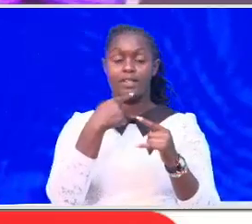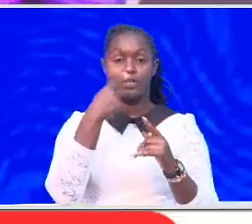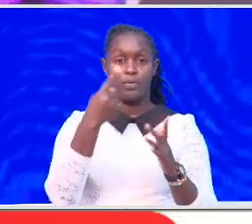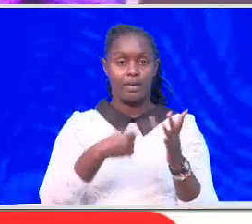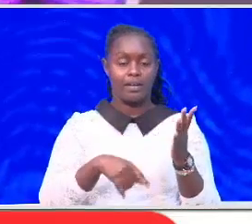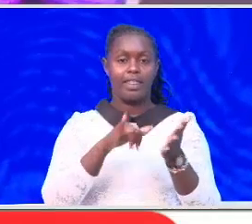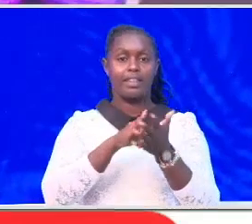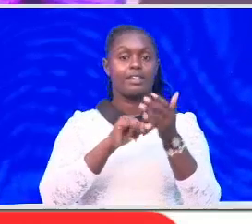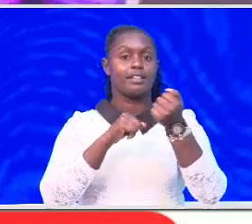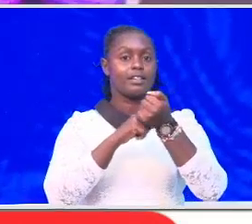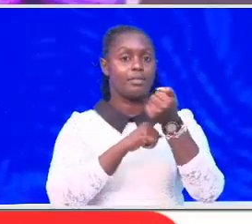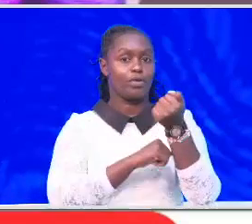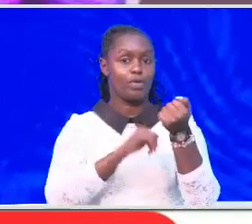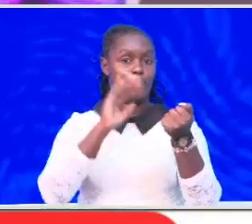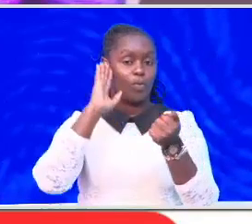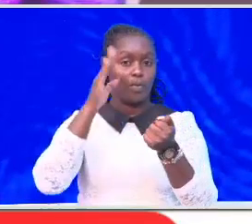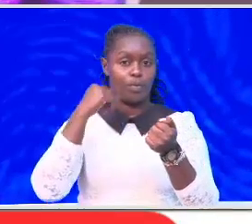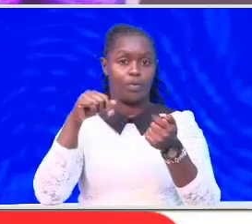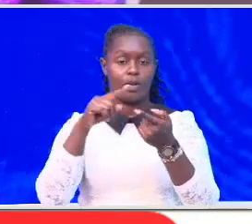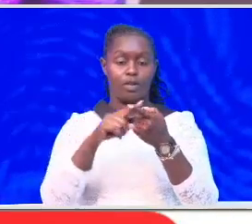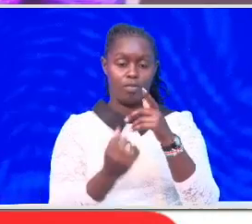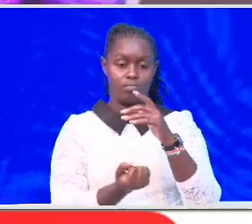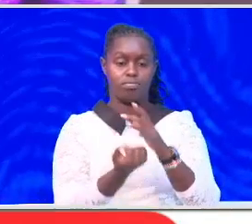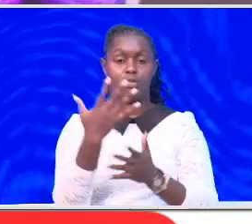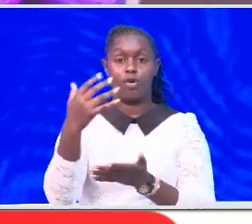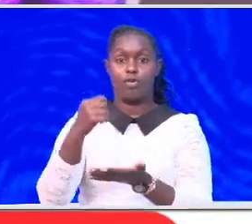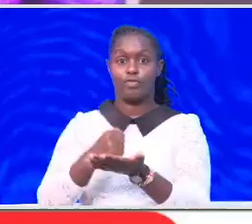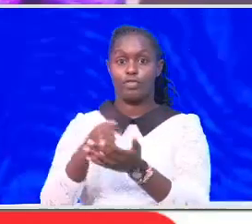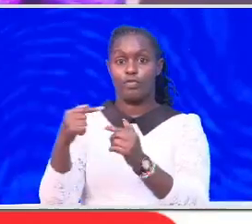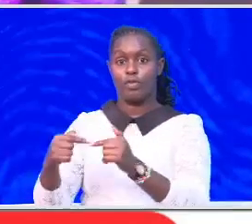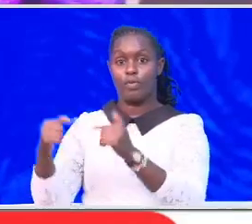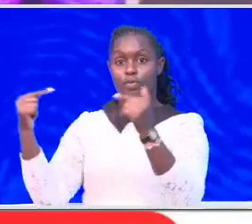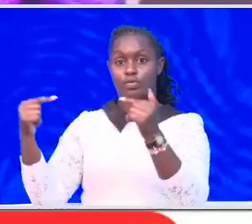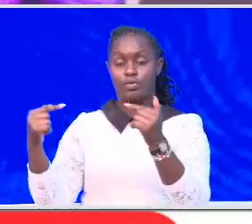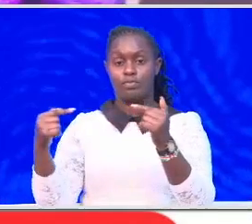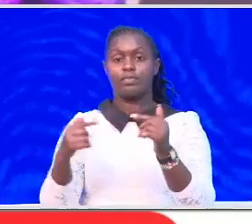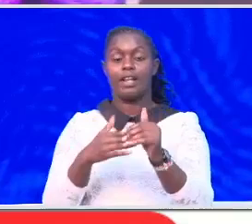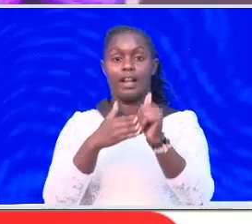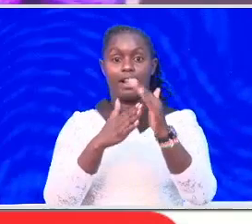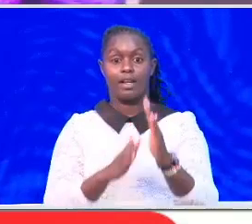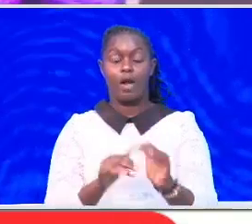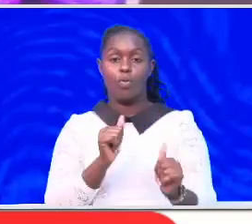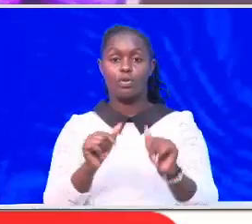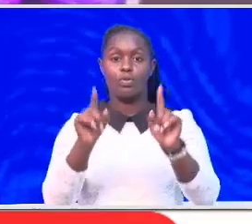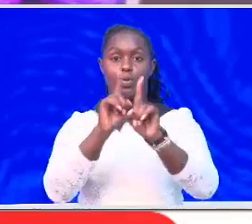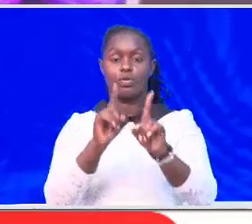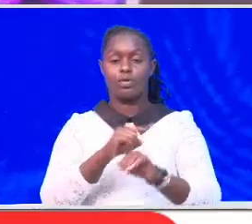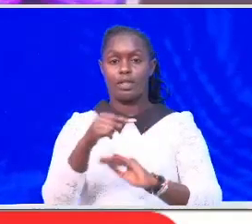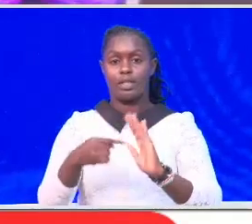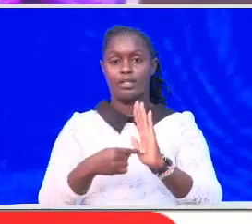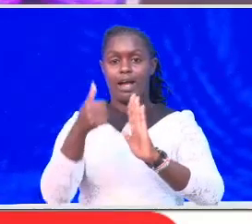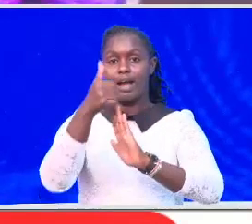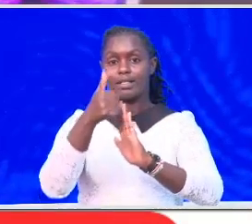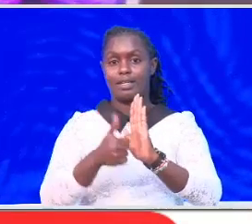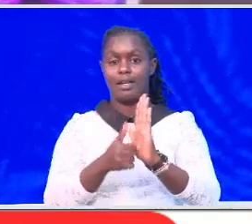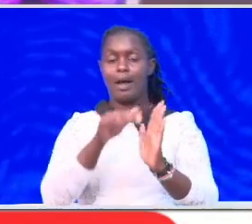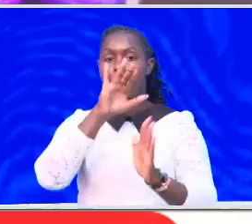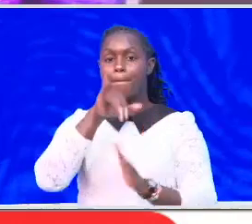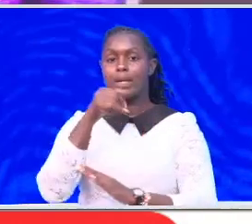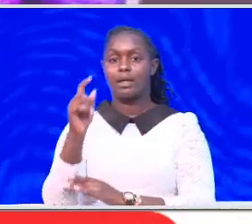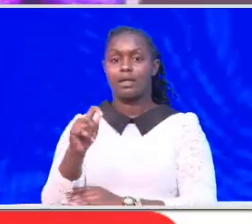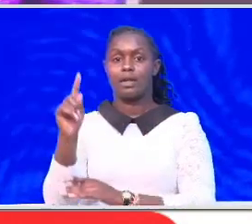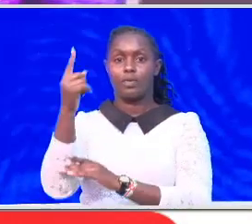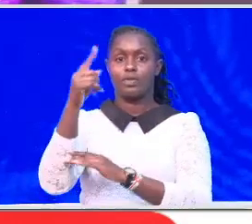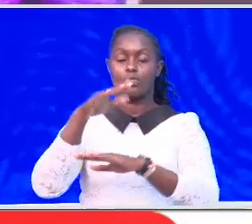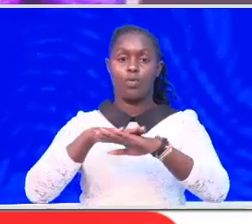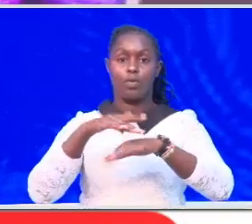will support the establishment of the Office of Leader of Official Opposition, which is also one of the agenda by Kenya Kwanza in the